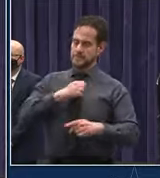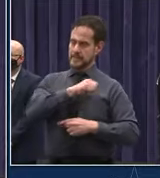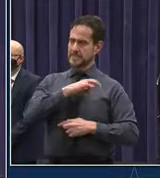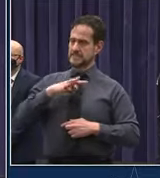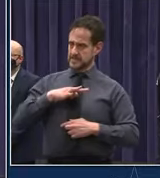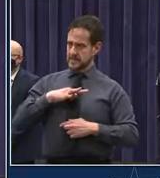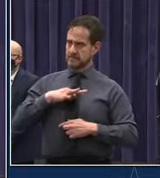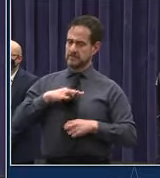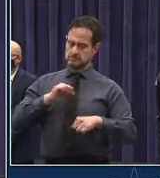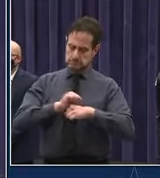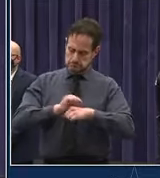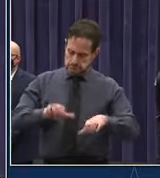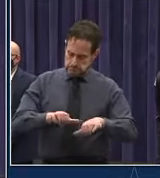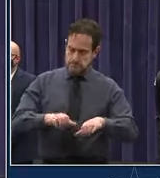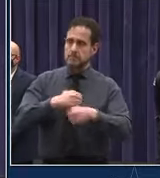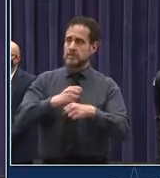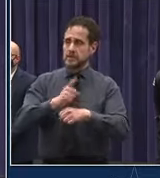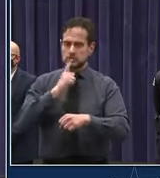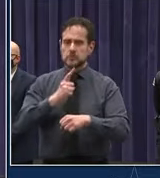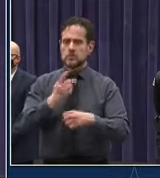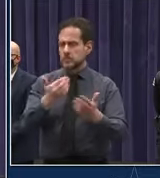tide of violence in our city.